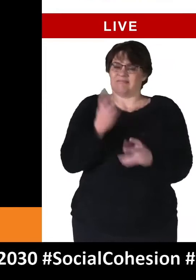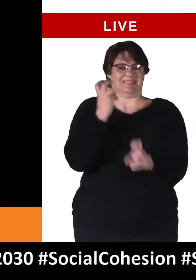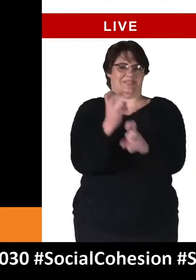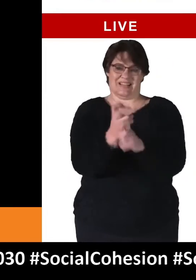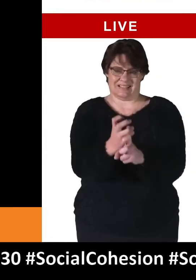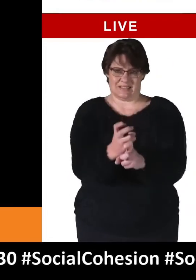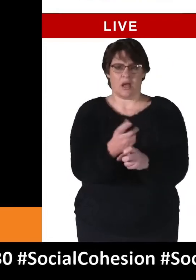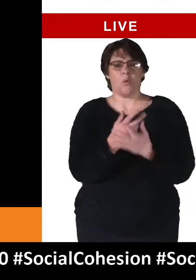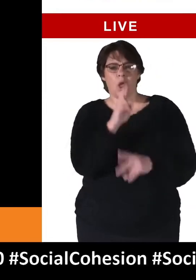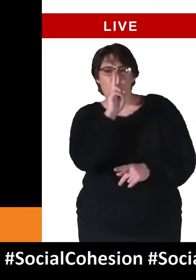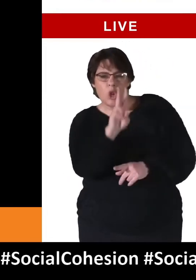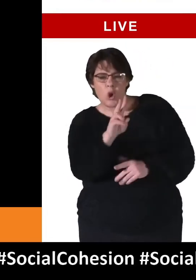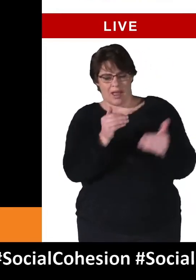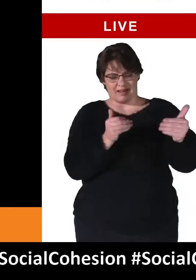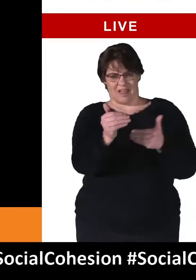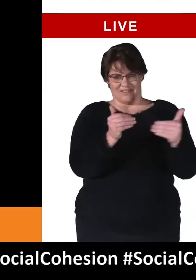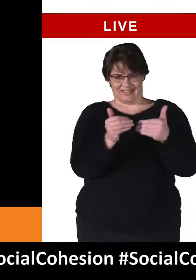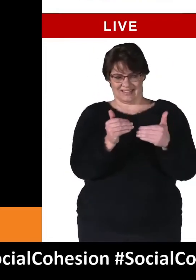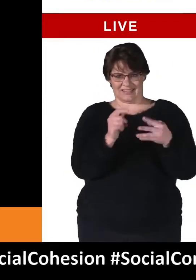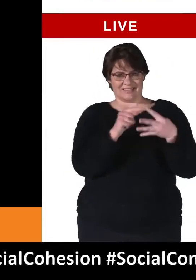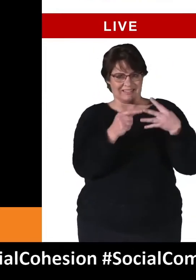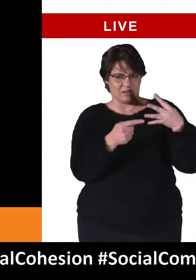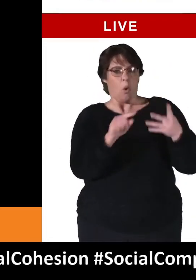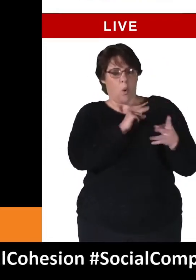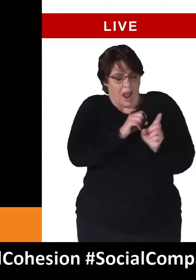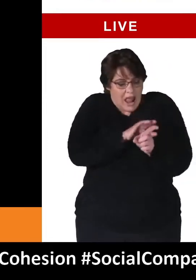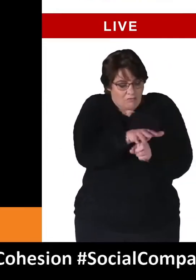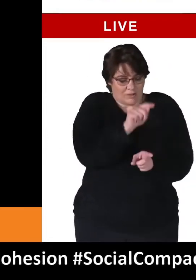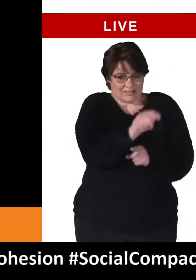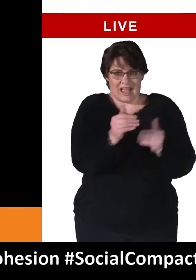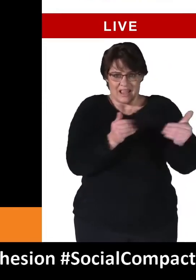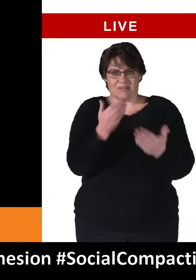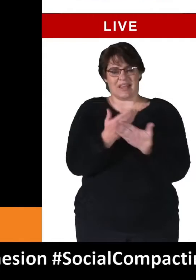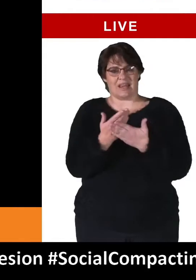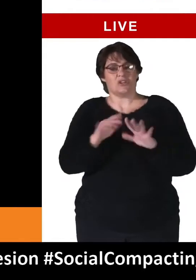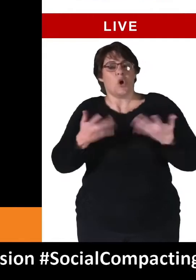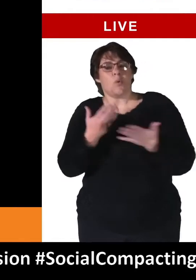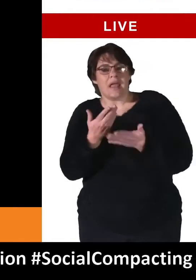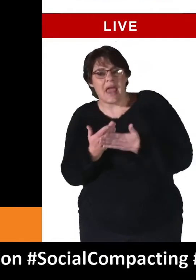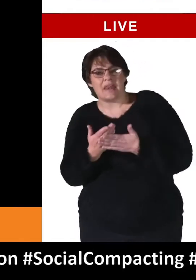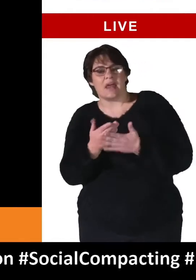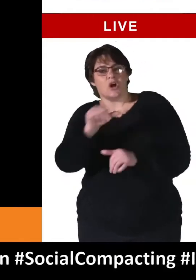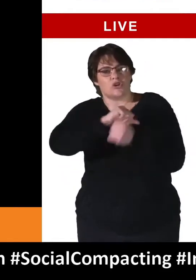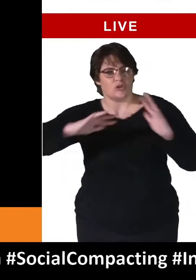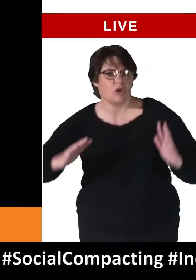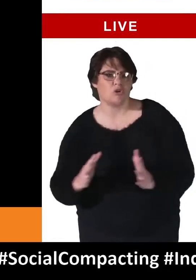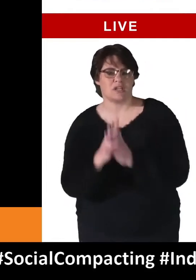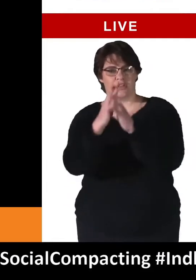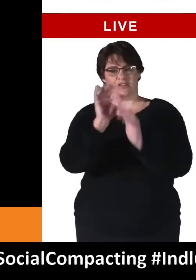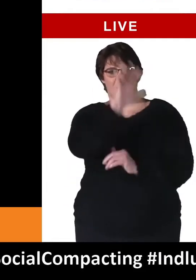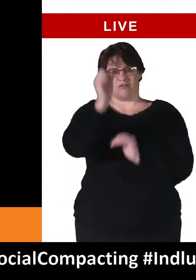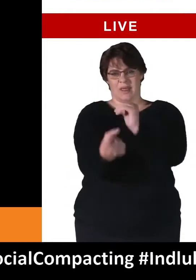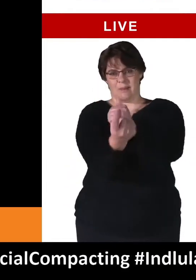are focusing on the governance aspects, since that is what we can influence in terms of moving towards a socially cohesive South Africa.